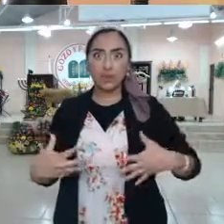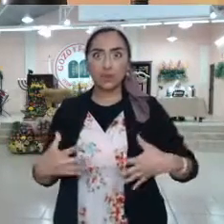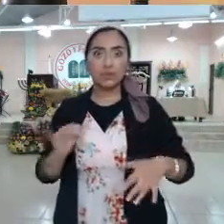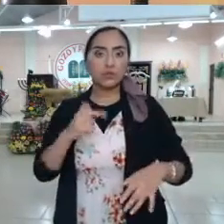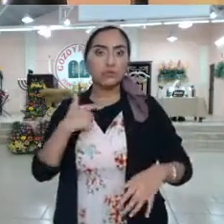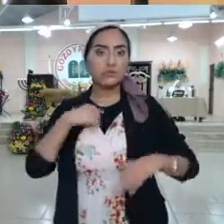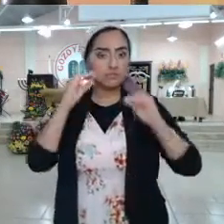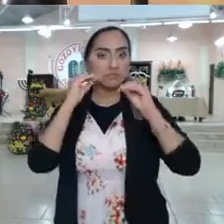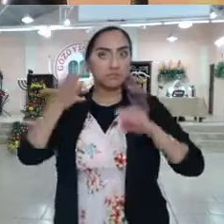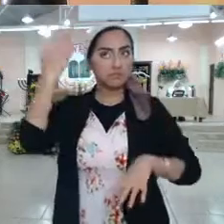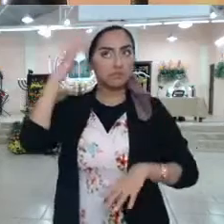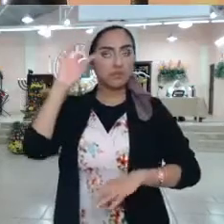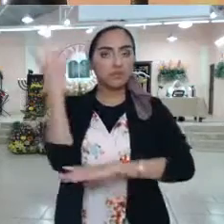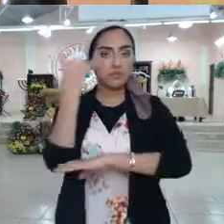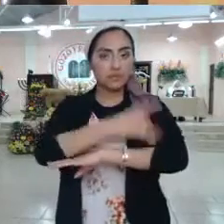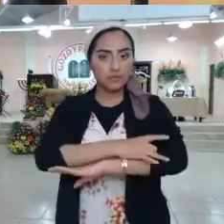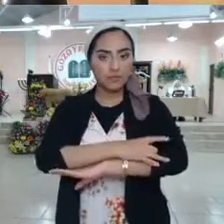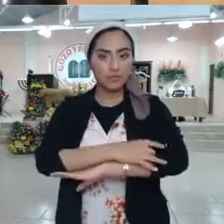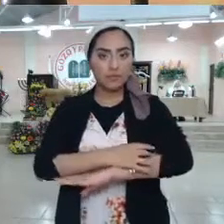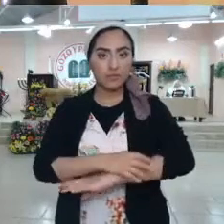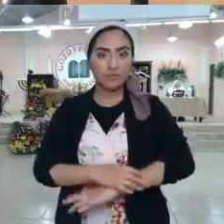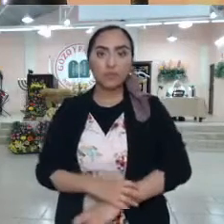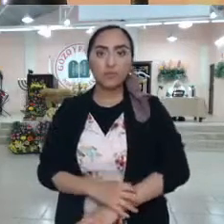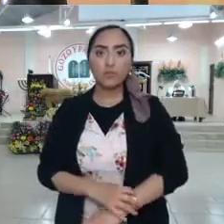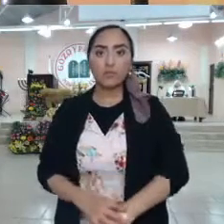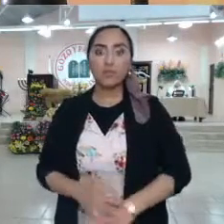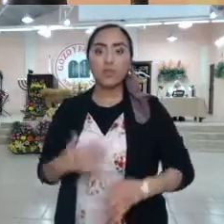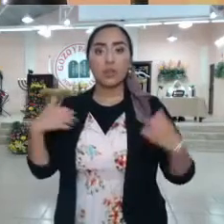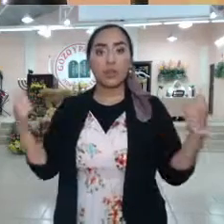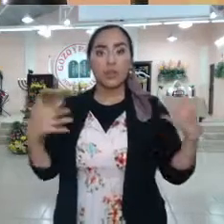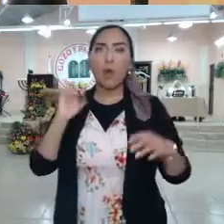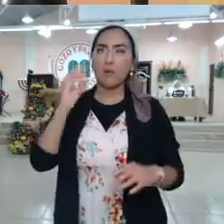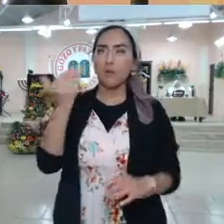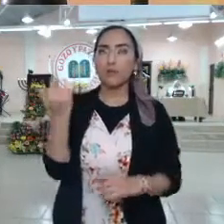conflicts and fears, just as I ministered last week.